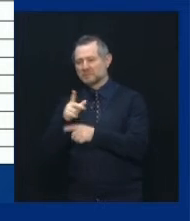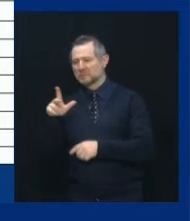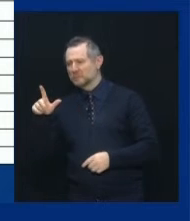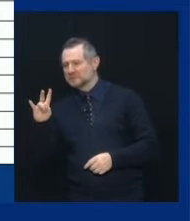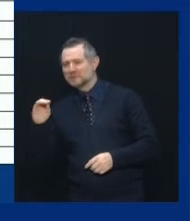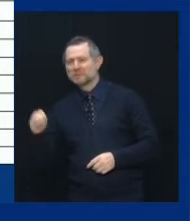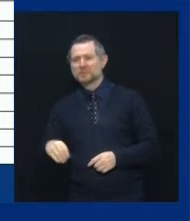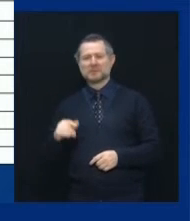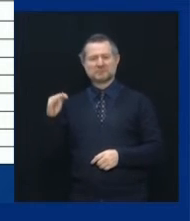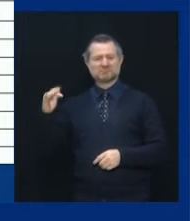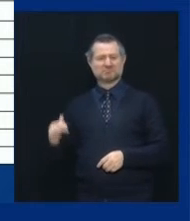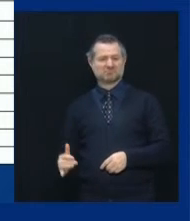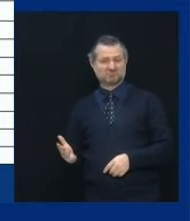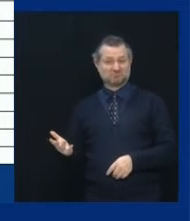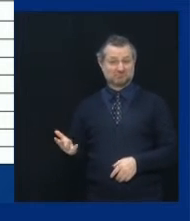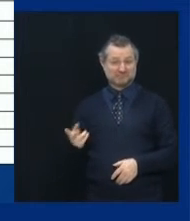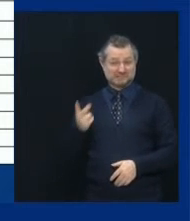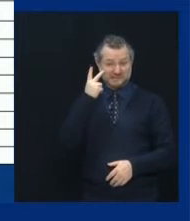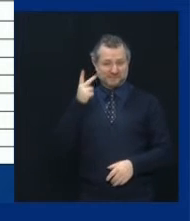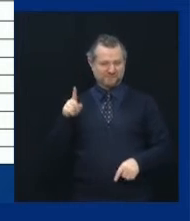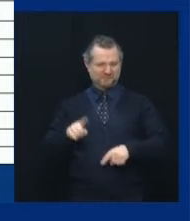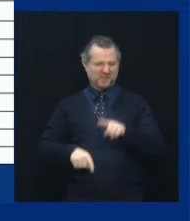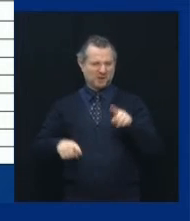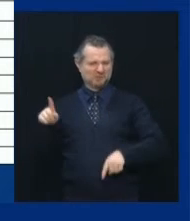So you see the variance.